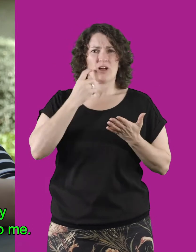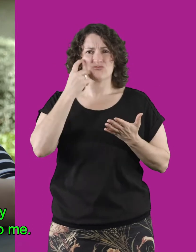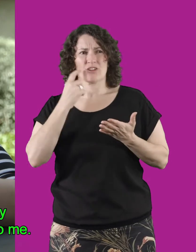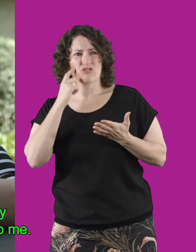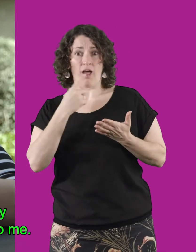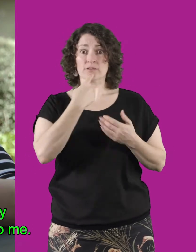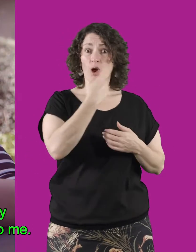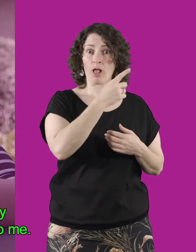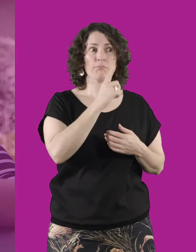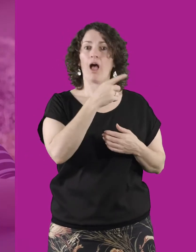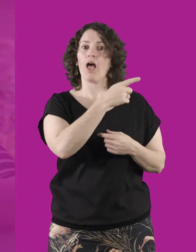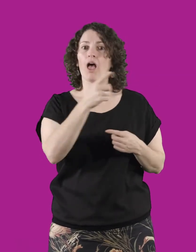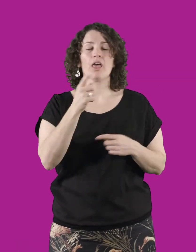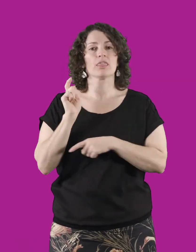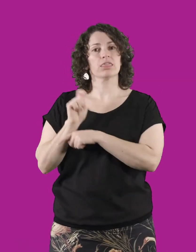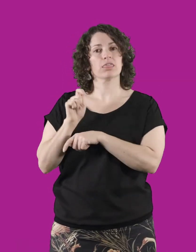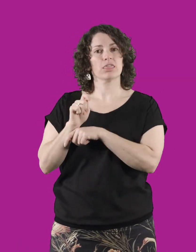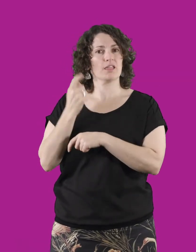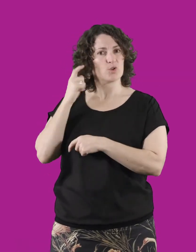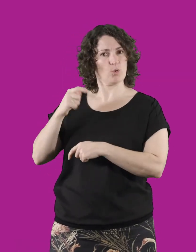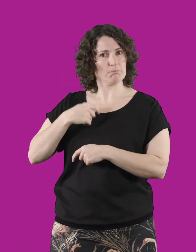nobody was listening to me.